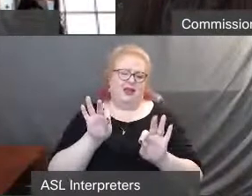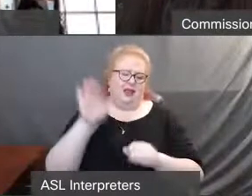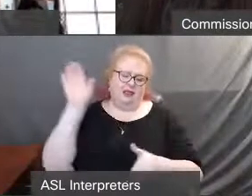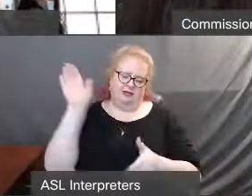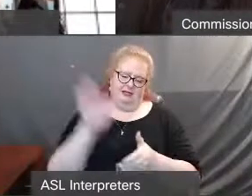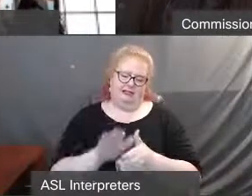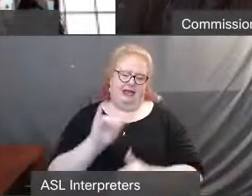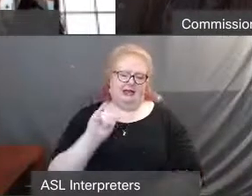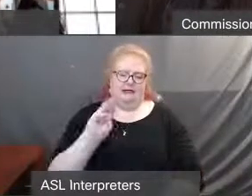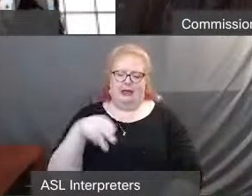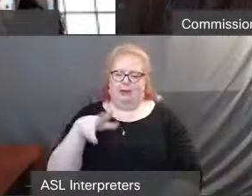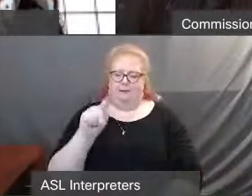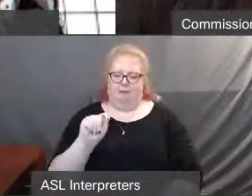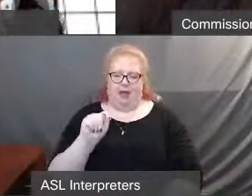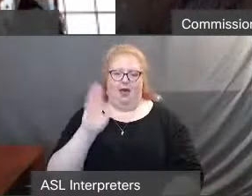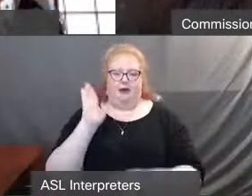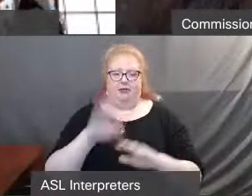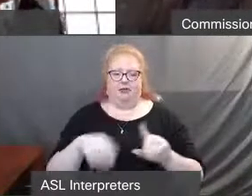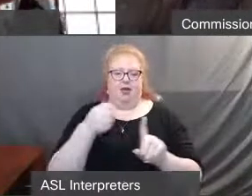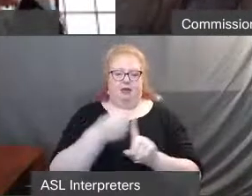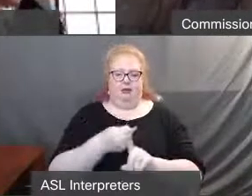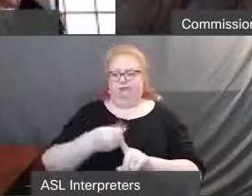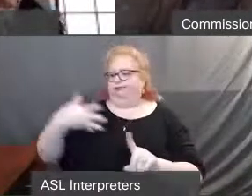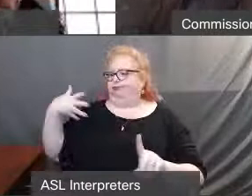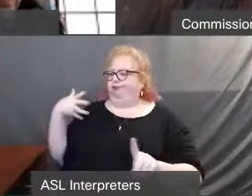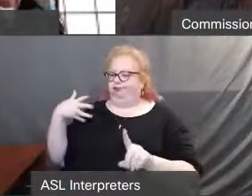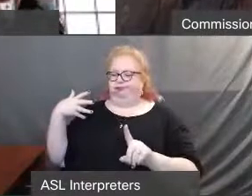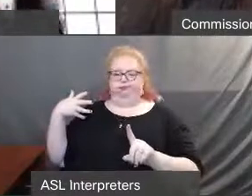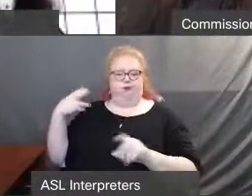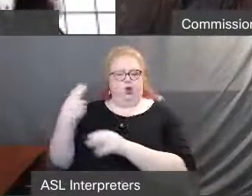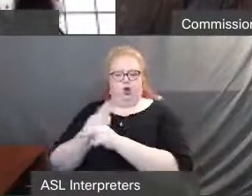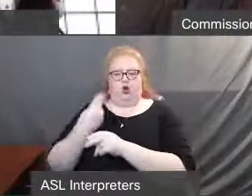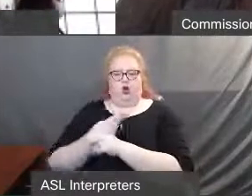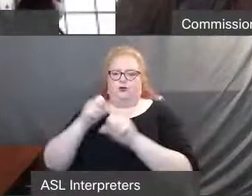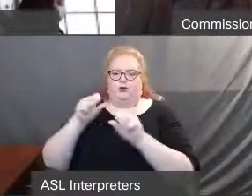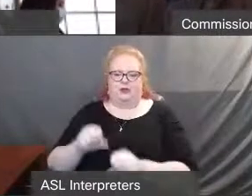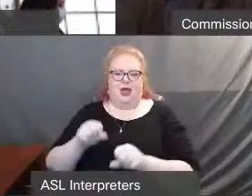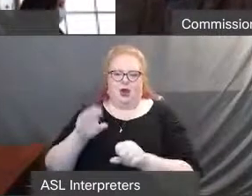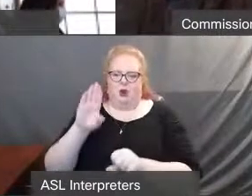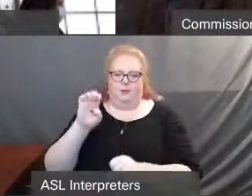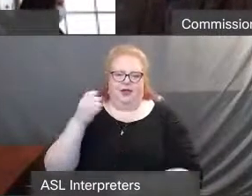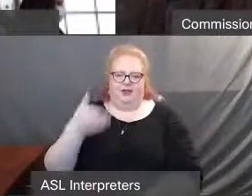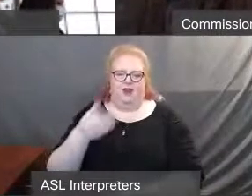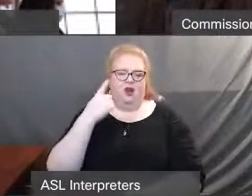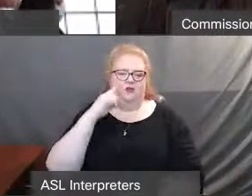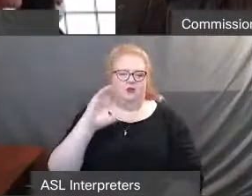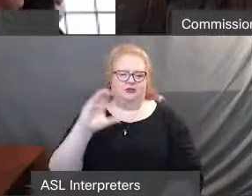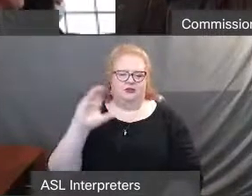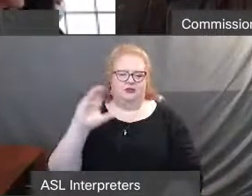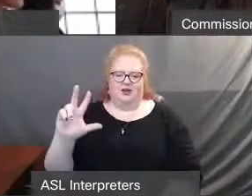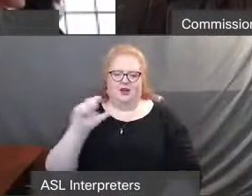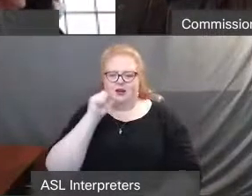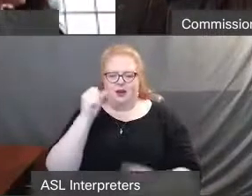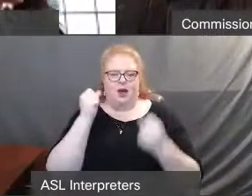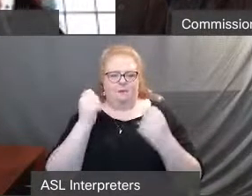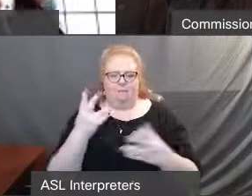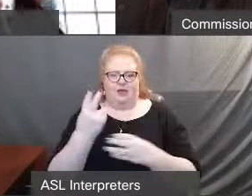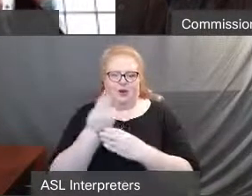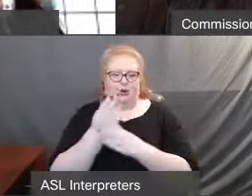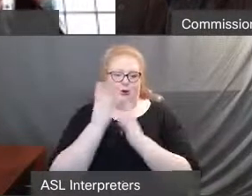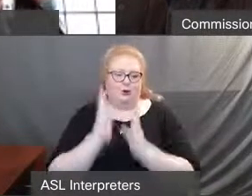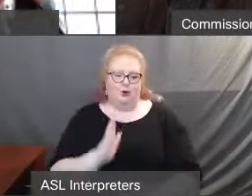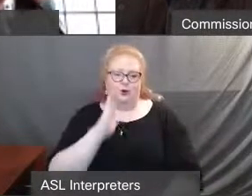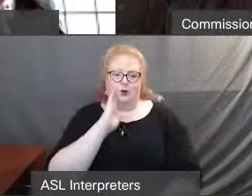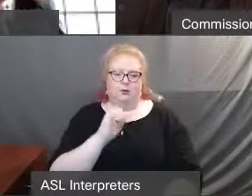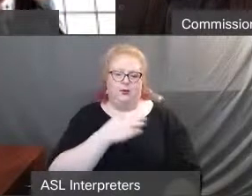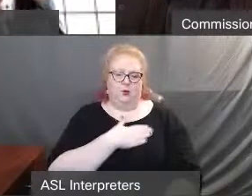the host of uses that could be done at C3. And I don't think you're going to find many users of this site who would be willing to set